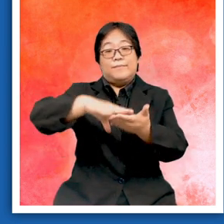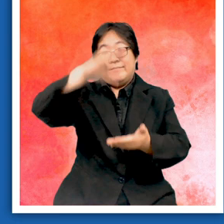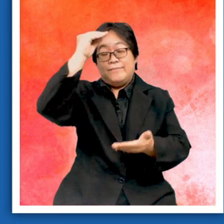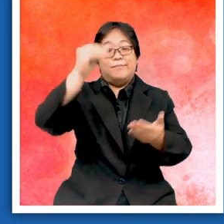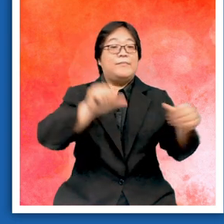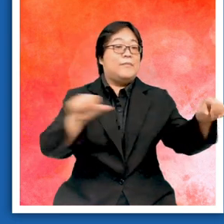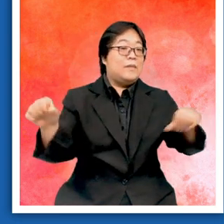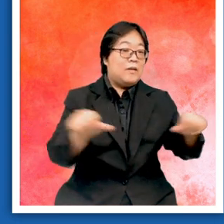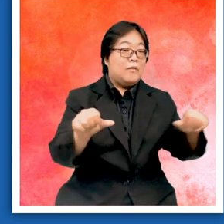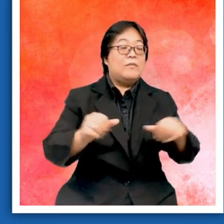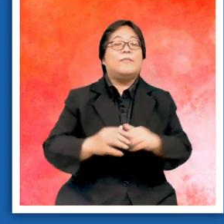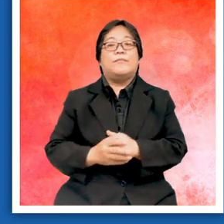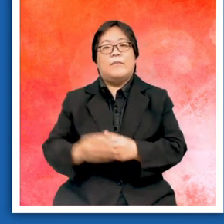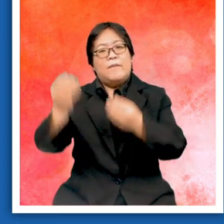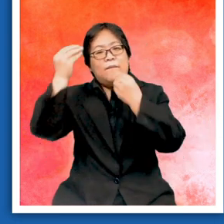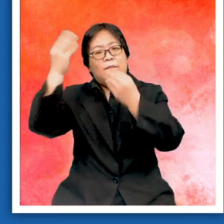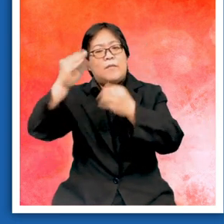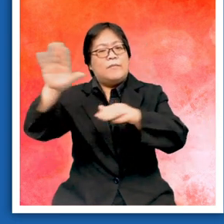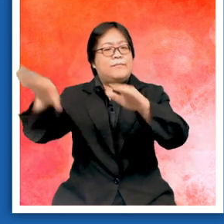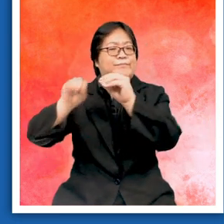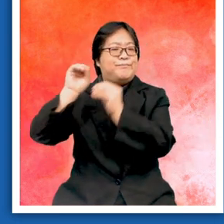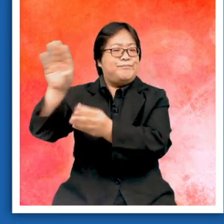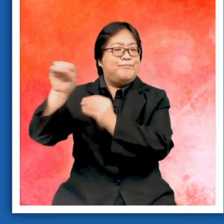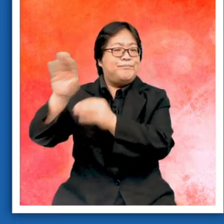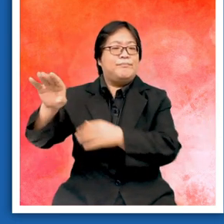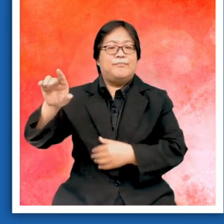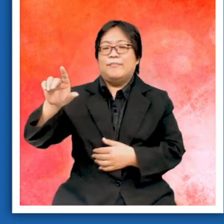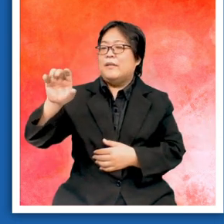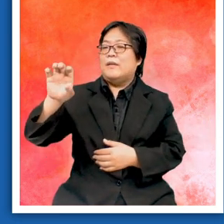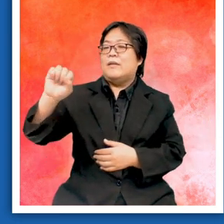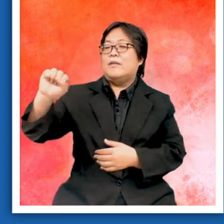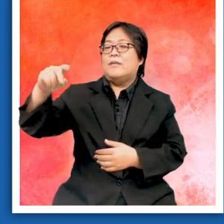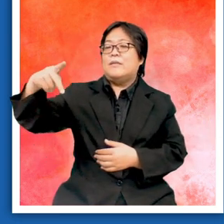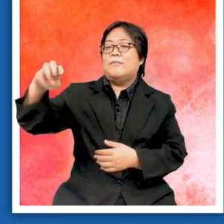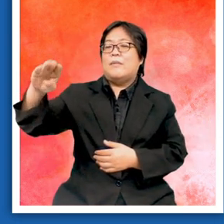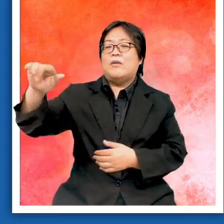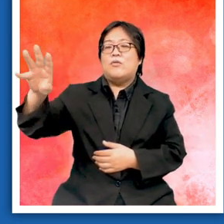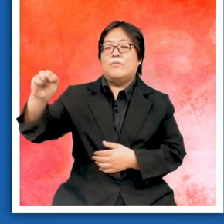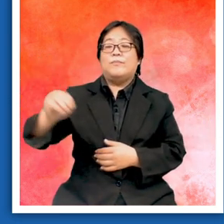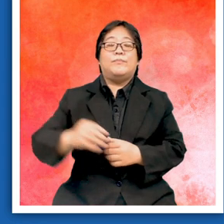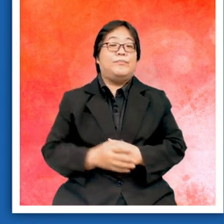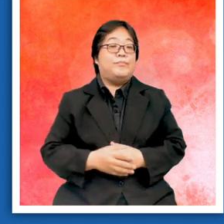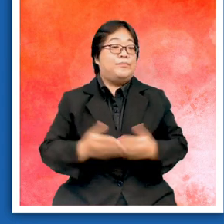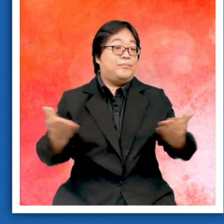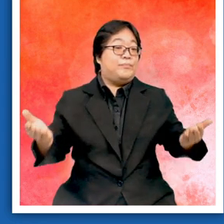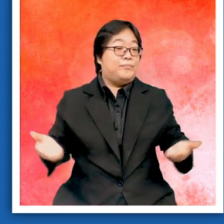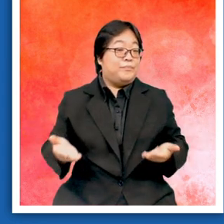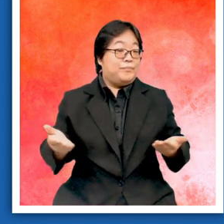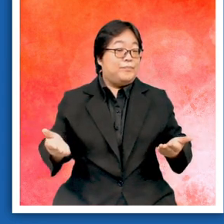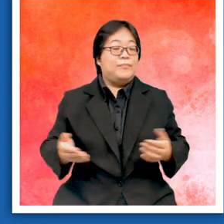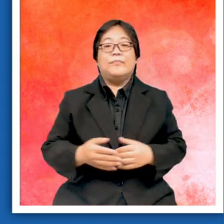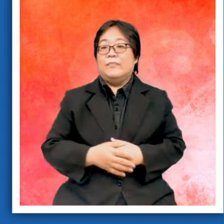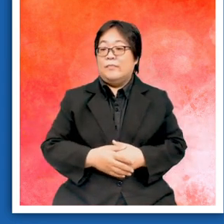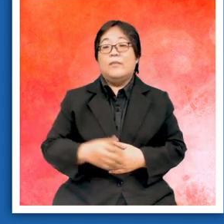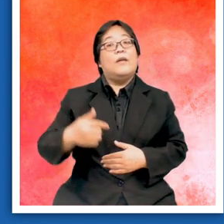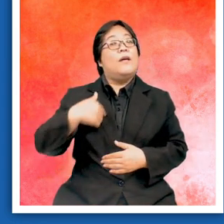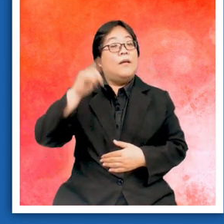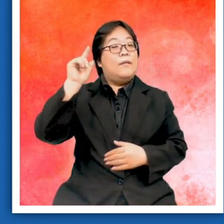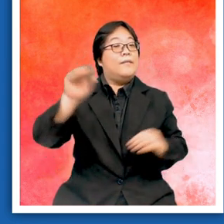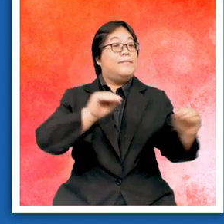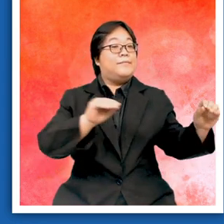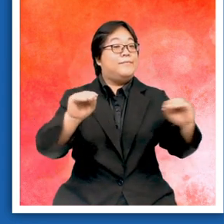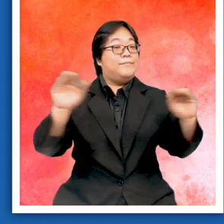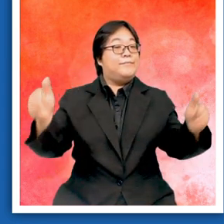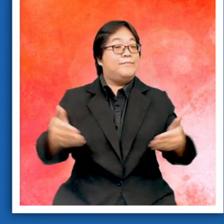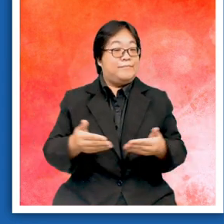resources available mainly in Spectrum or other Web 2.0 tools for education. In this session, we will introduce to